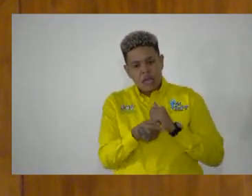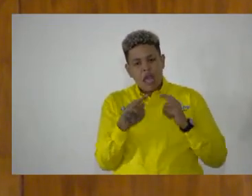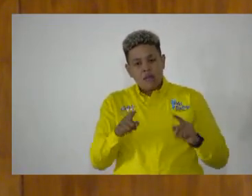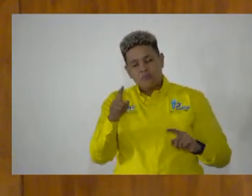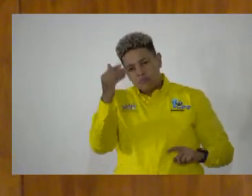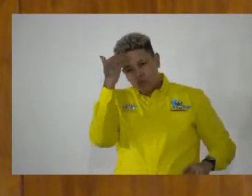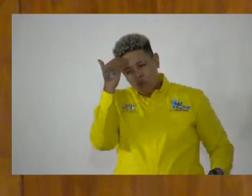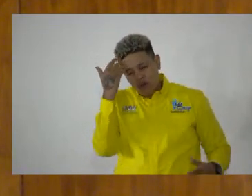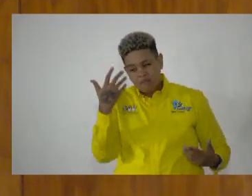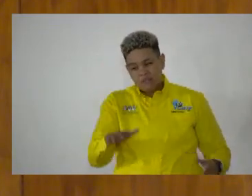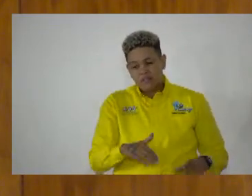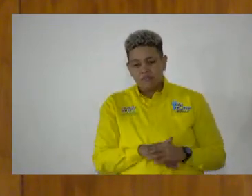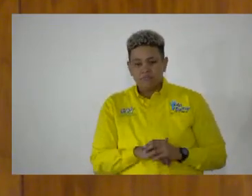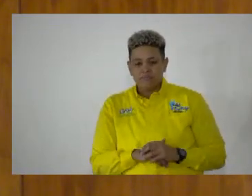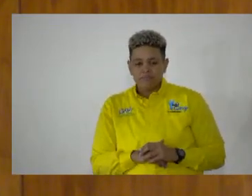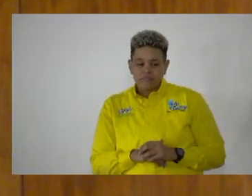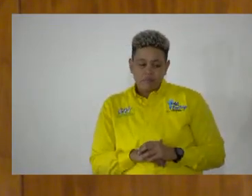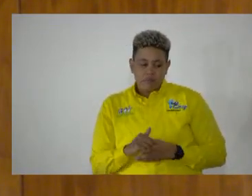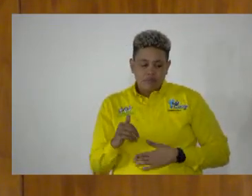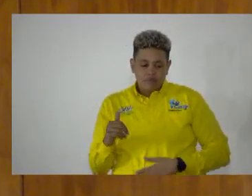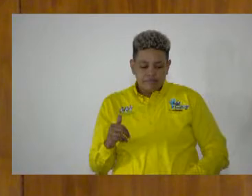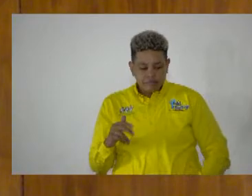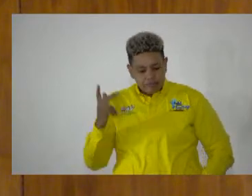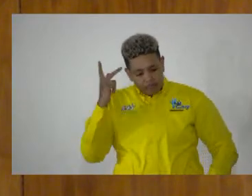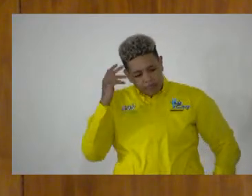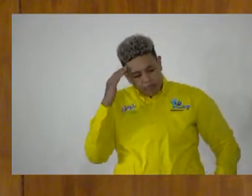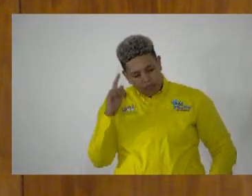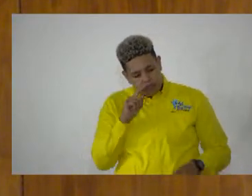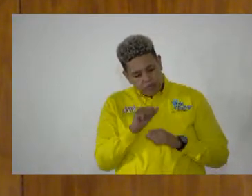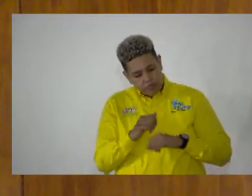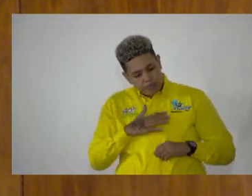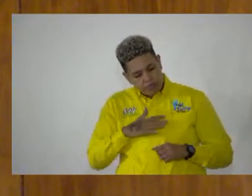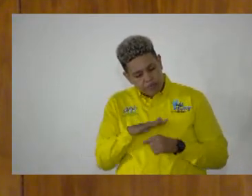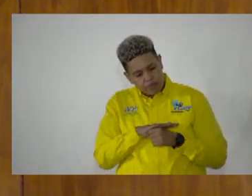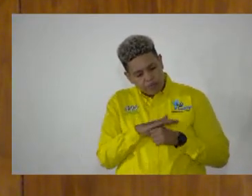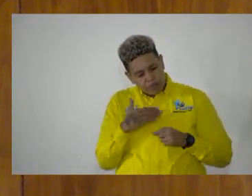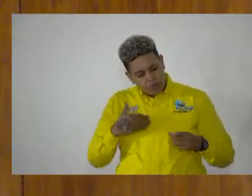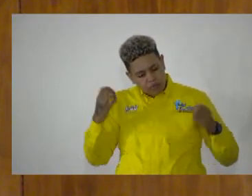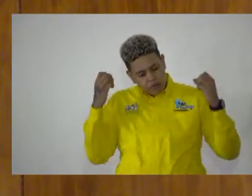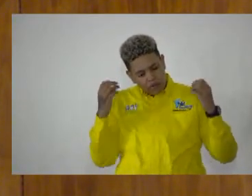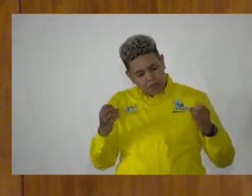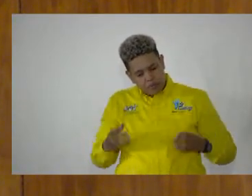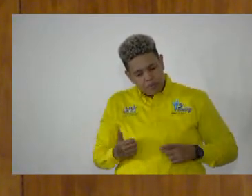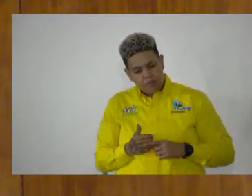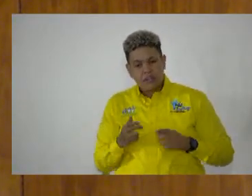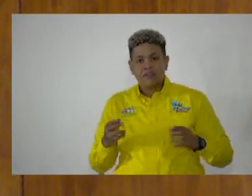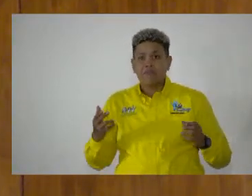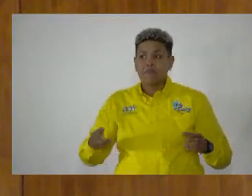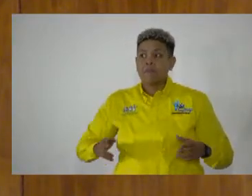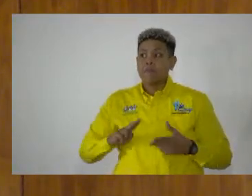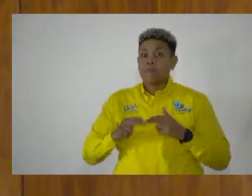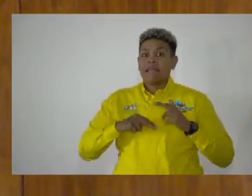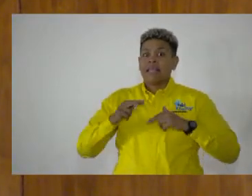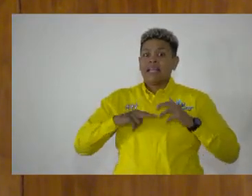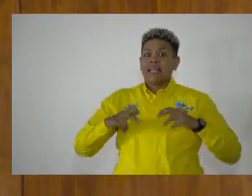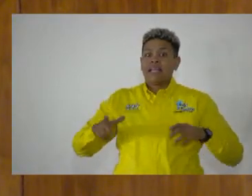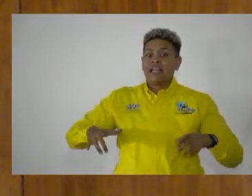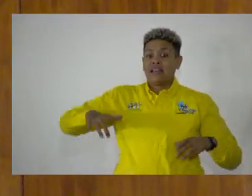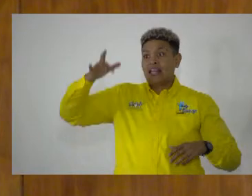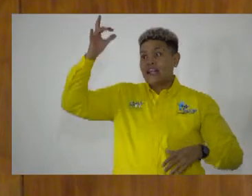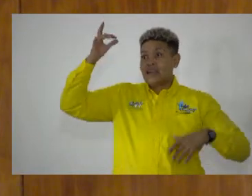you know, Prime Minister, certainly, for example, in my constituency, we have a number of high-rise buildings, 3 different